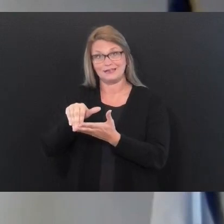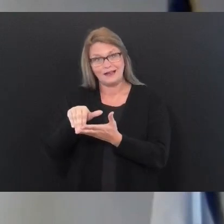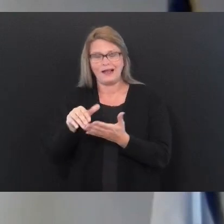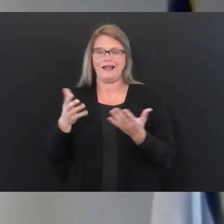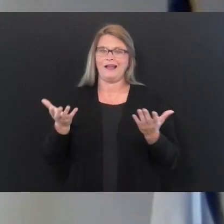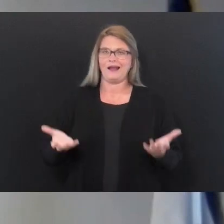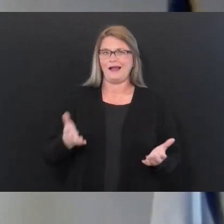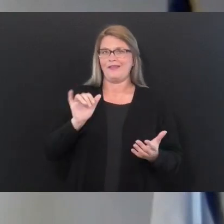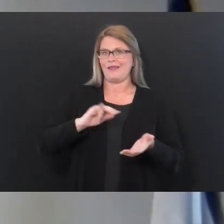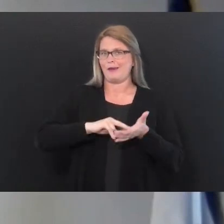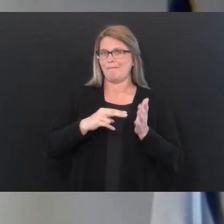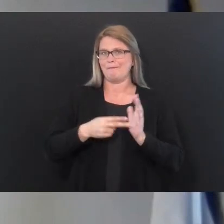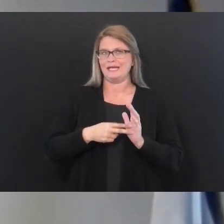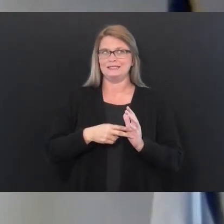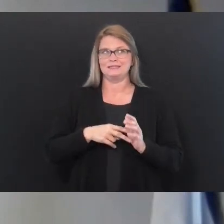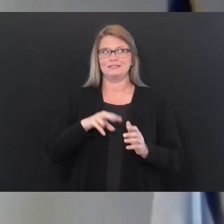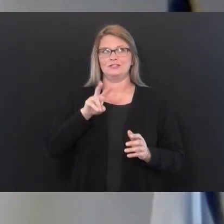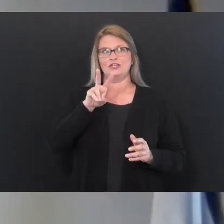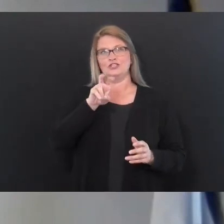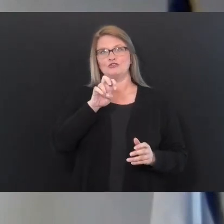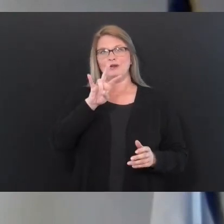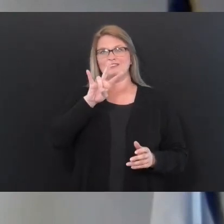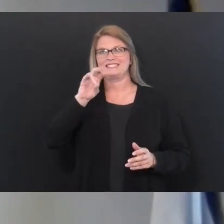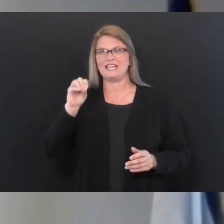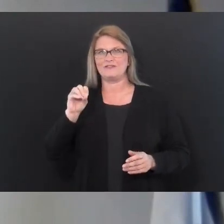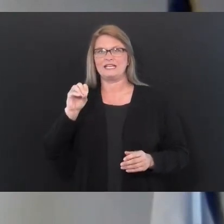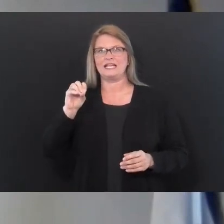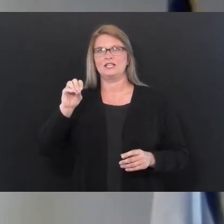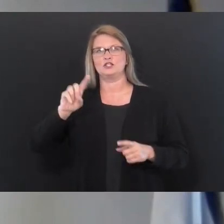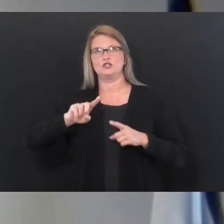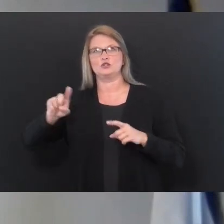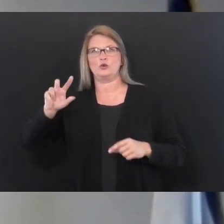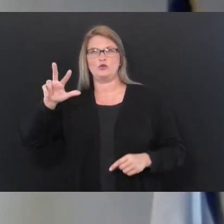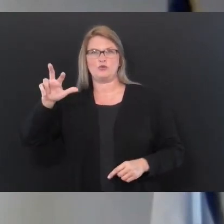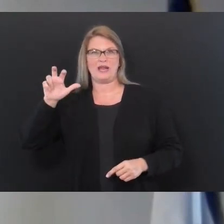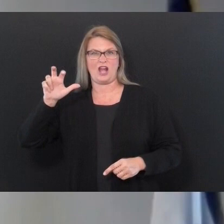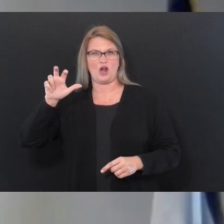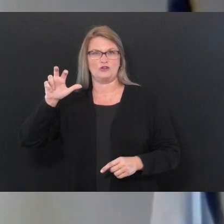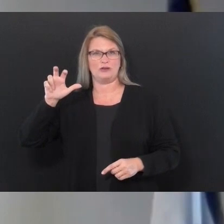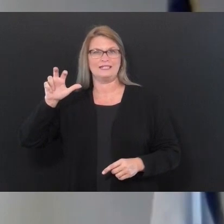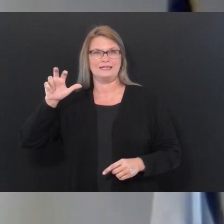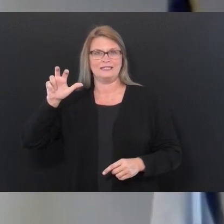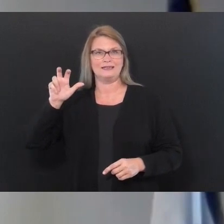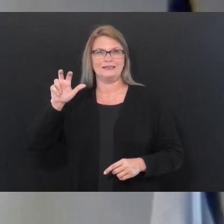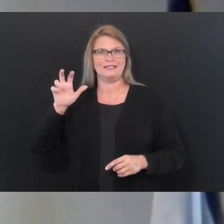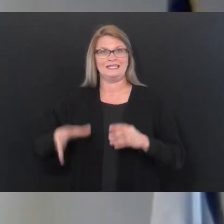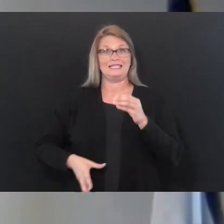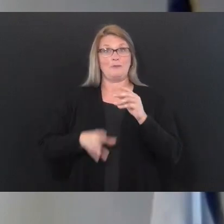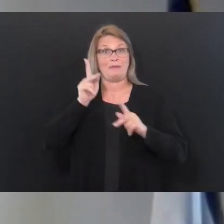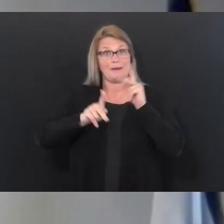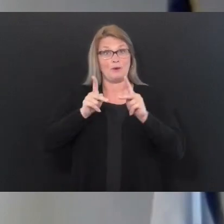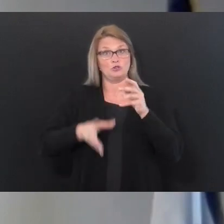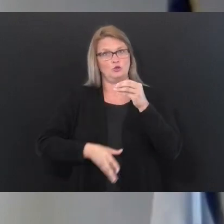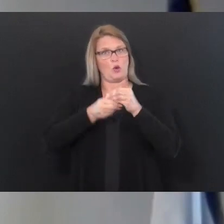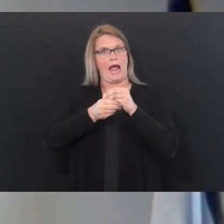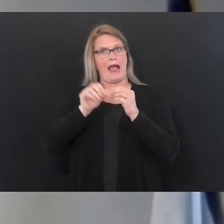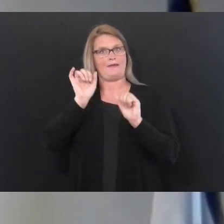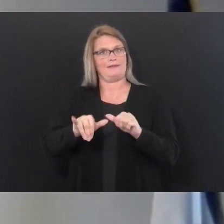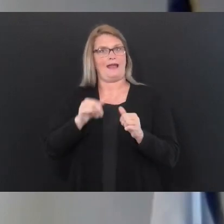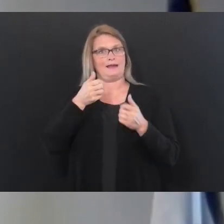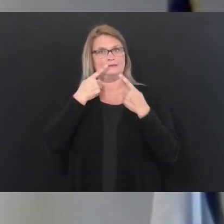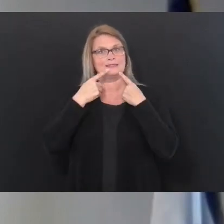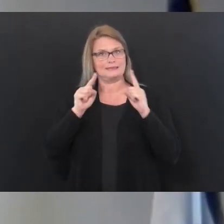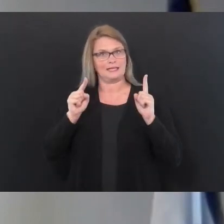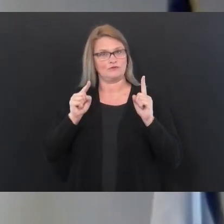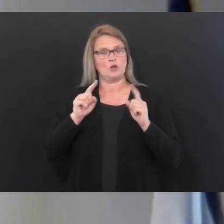So that would mean about 270 to 300 or so persons for West Virginia to add to that workforce. So we are looking at that